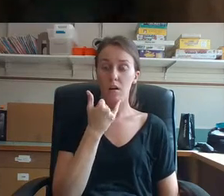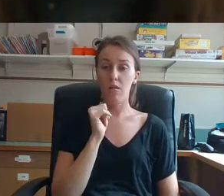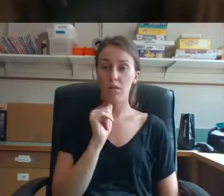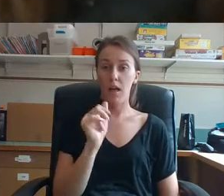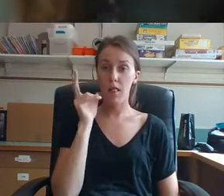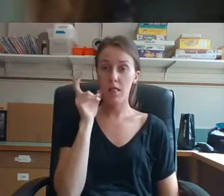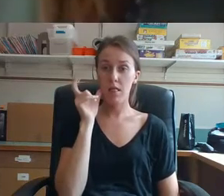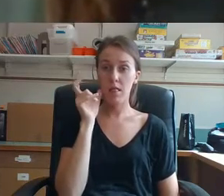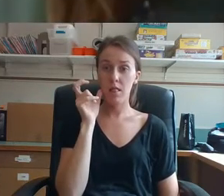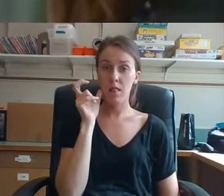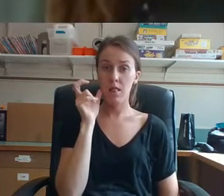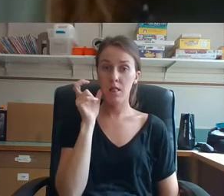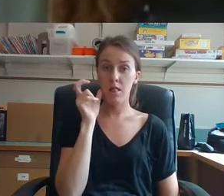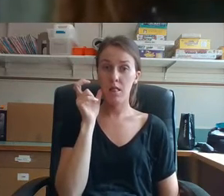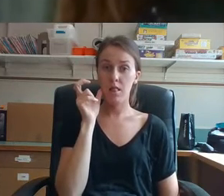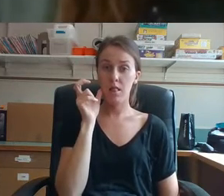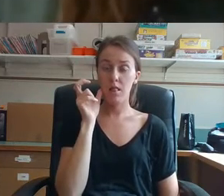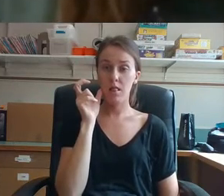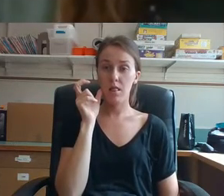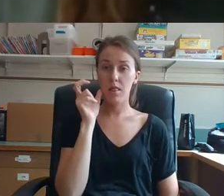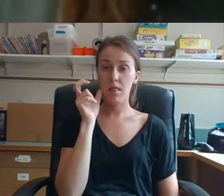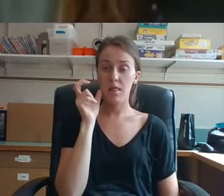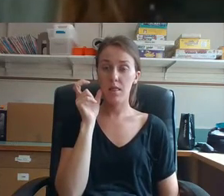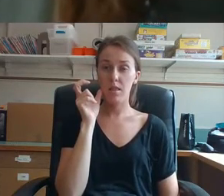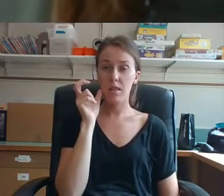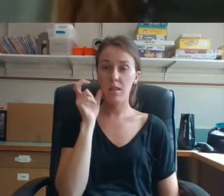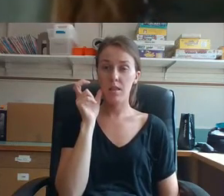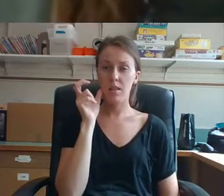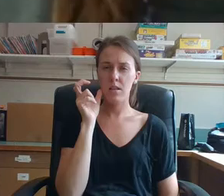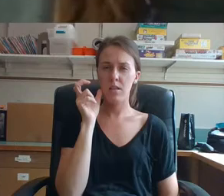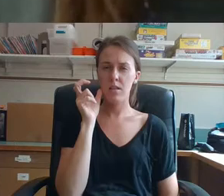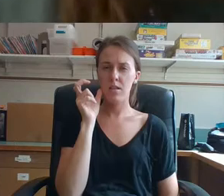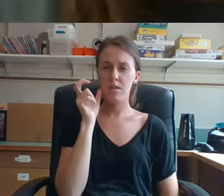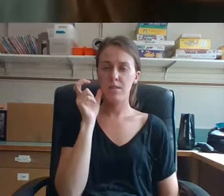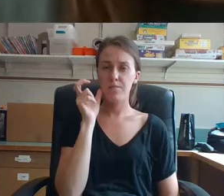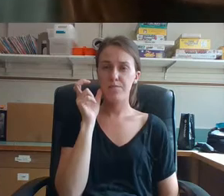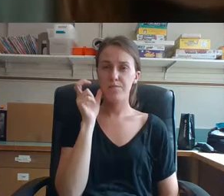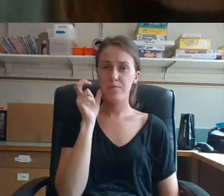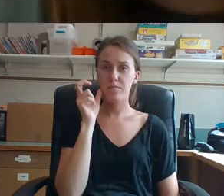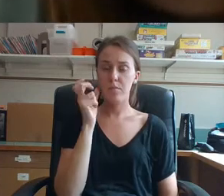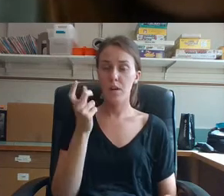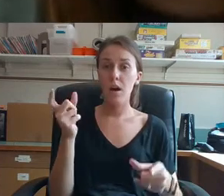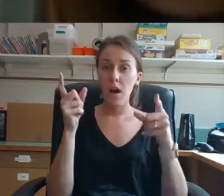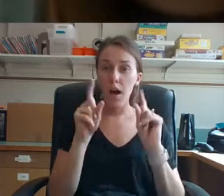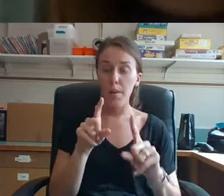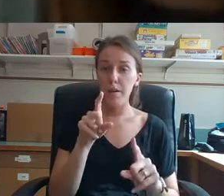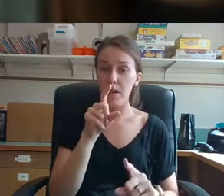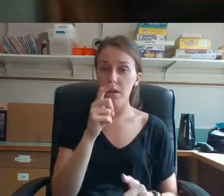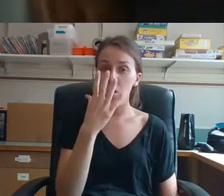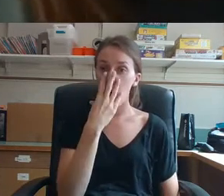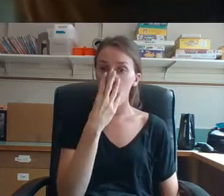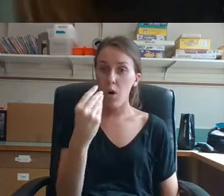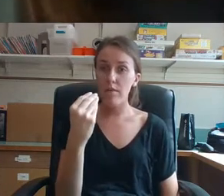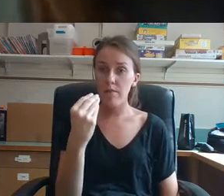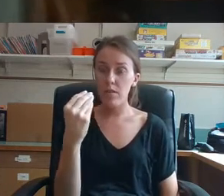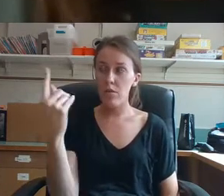listening. Just then a dark shape stepped out of from behind the tree. It